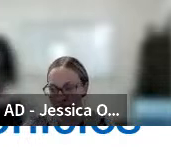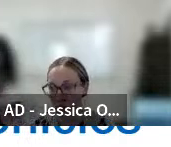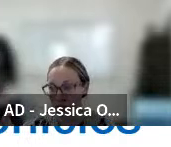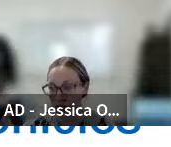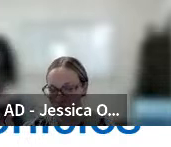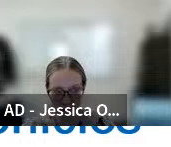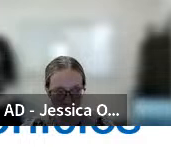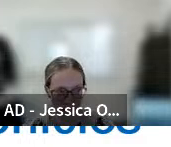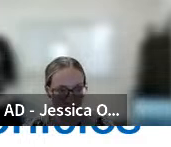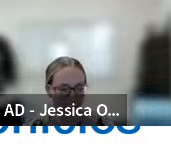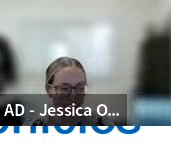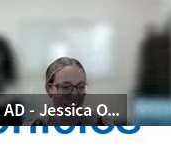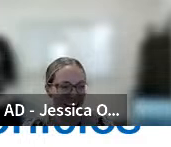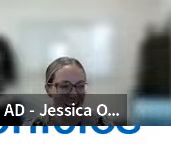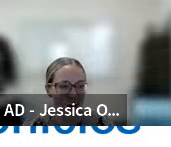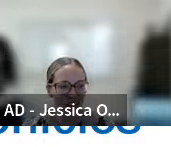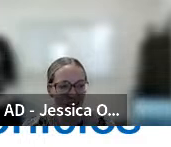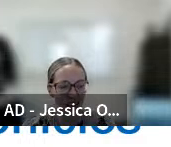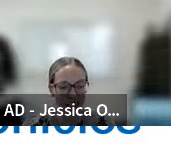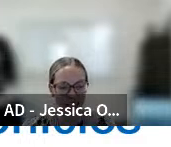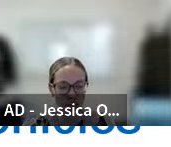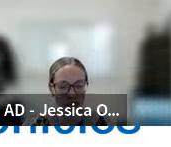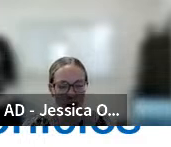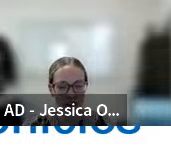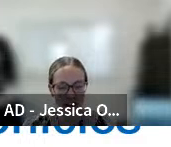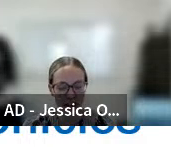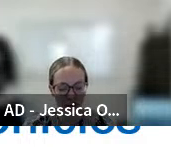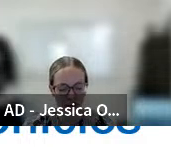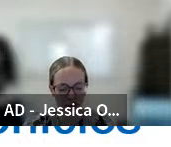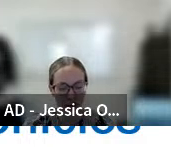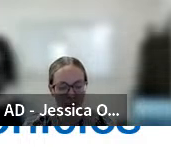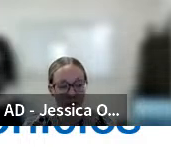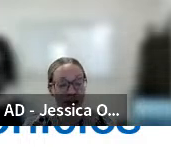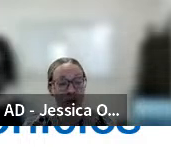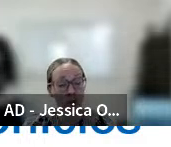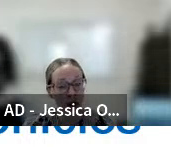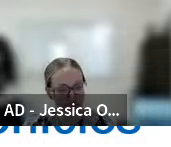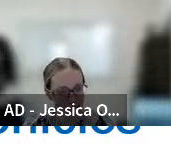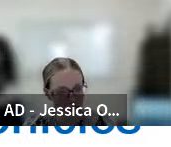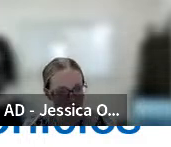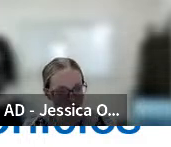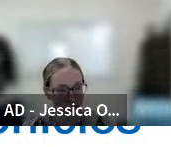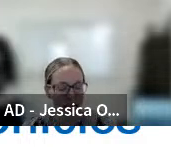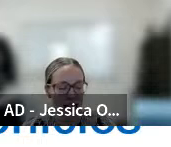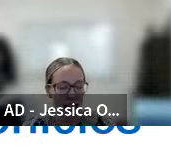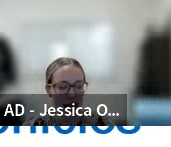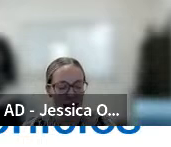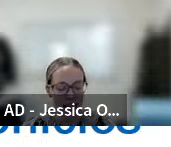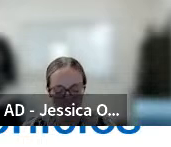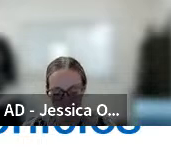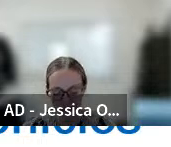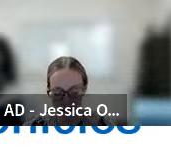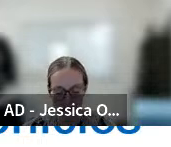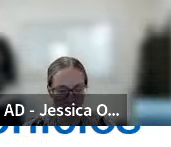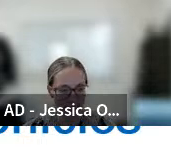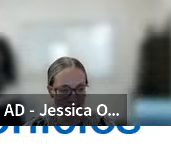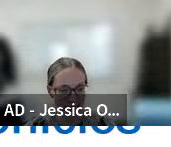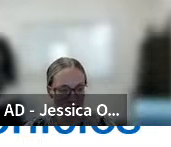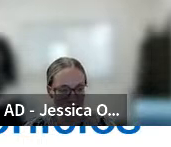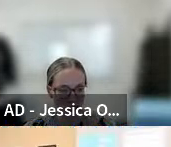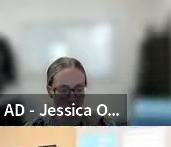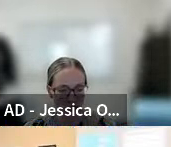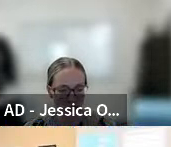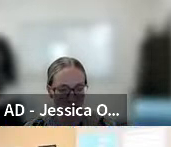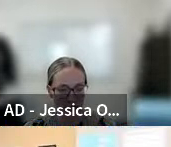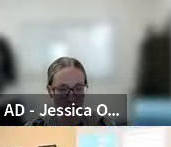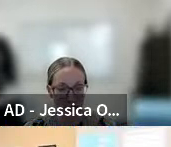found places we needed funding. And so this is a place that we all felt like, based on your feedback, we wanted to add funding. And again, based on that last slide that